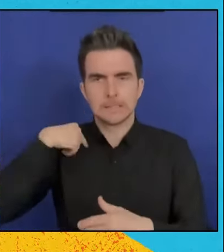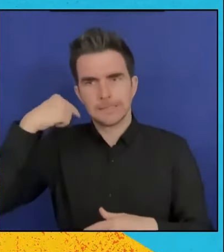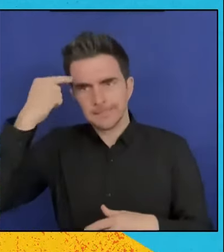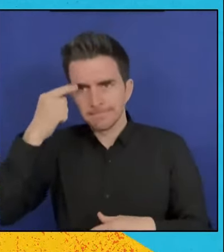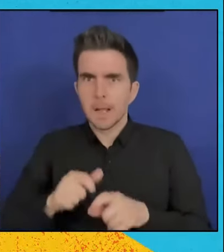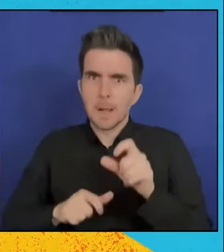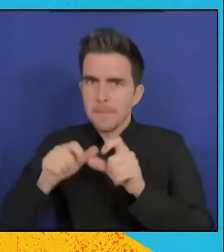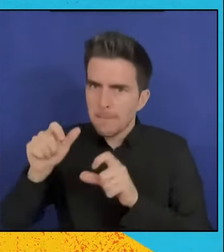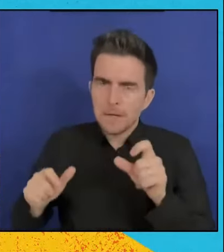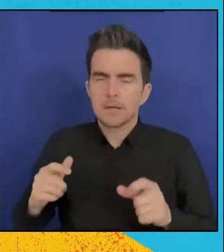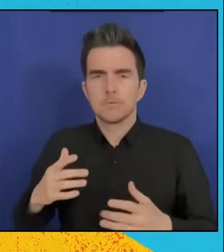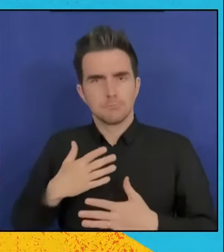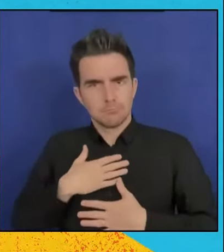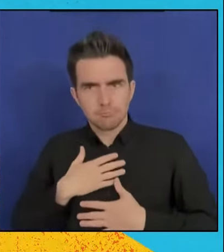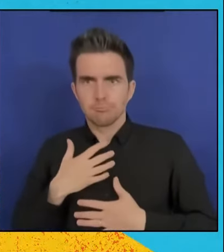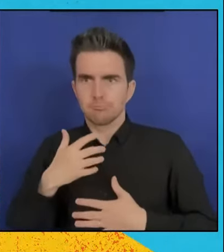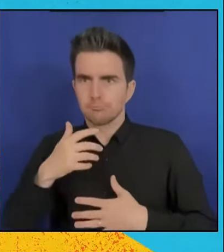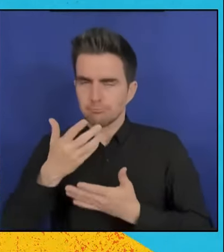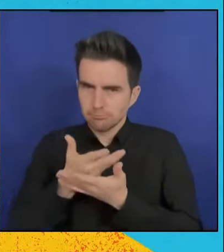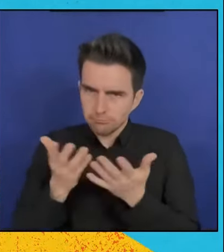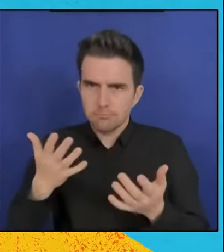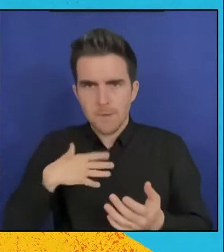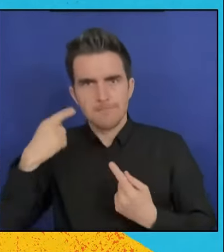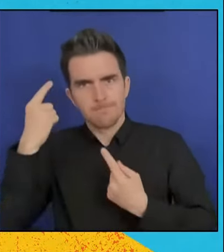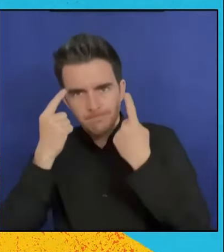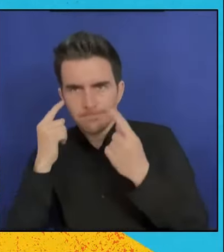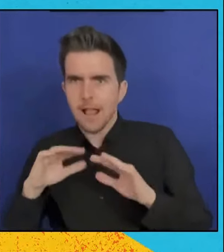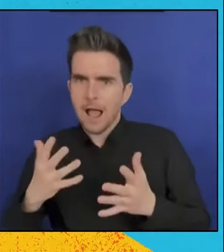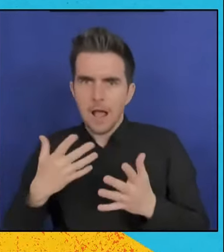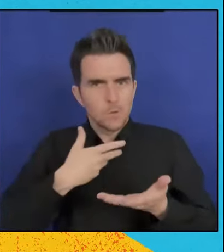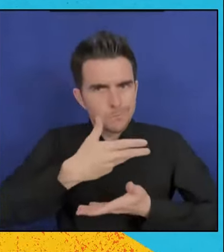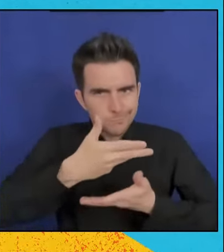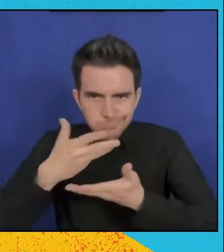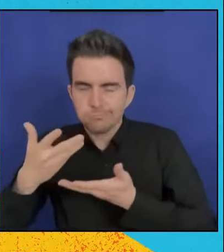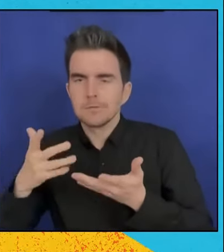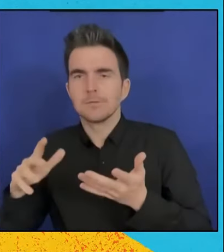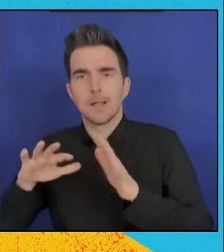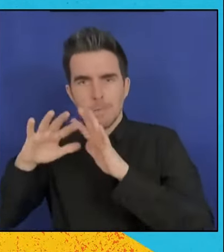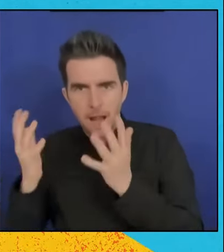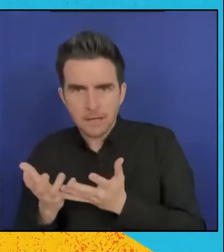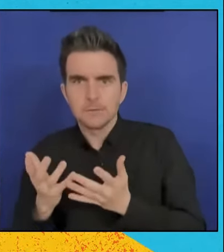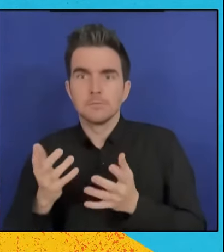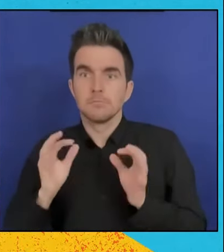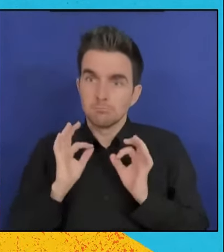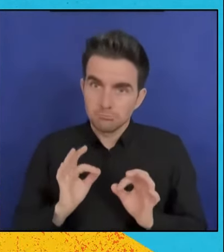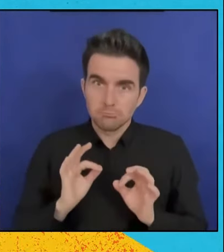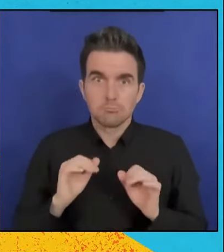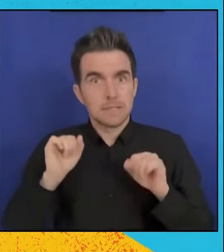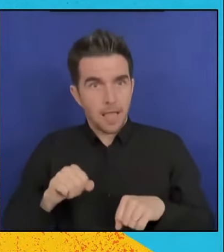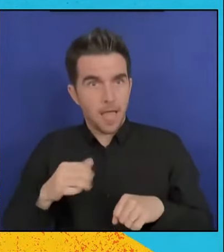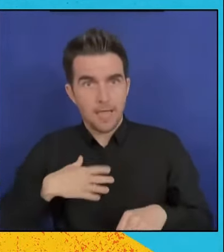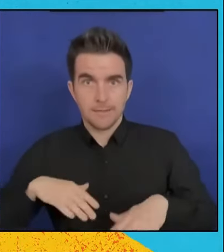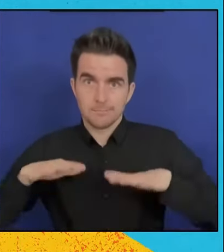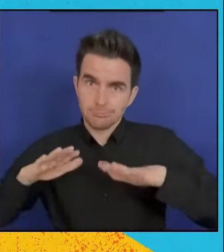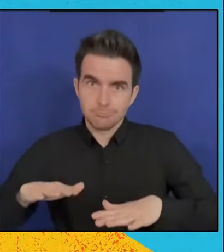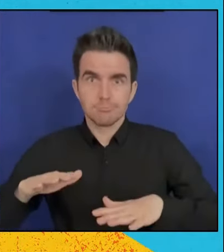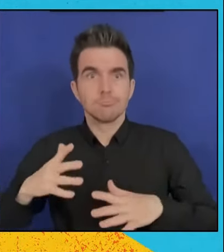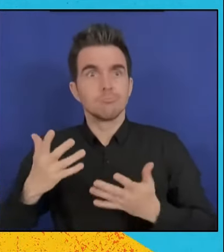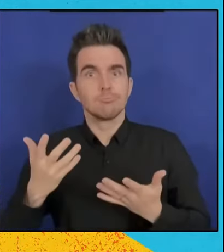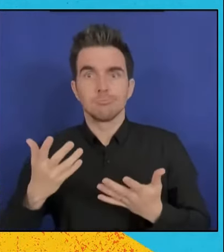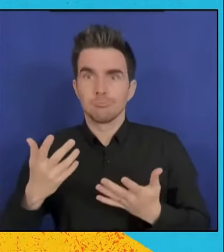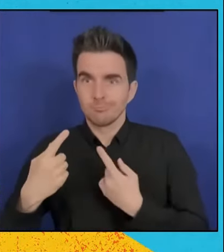table, in one room, is like after a couple of years, like 3 years after the pandemic. And nobody could